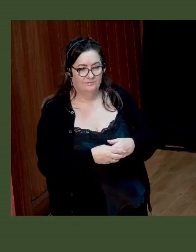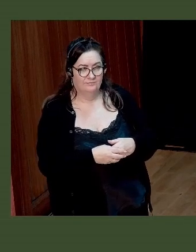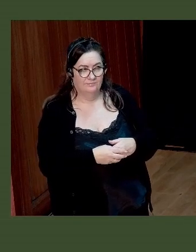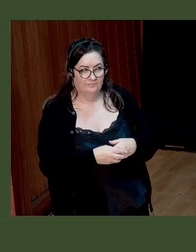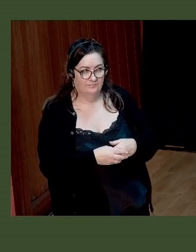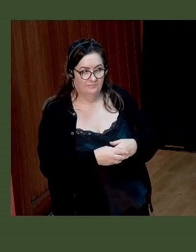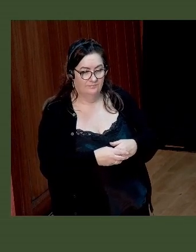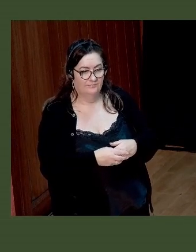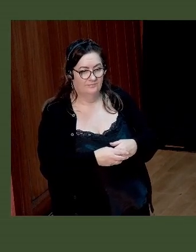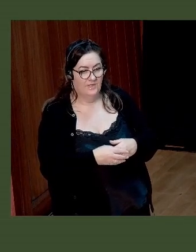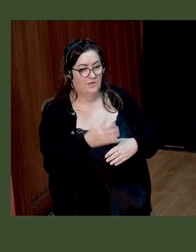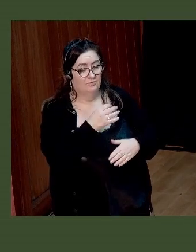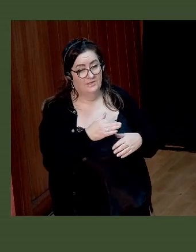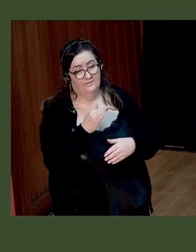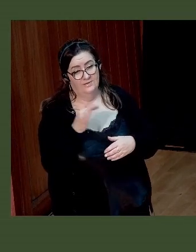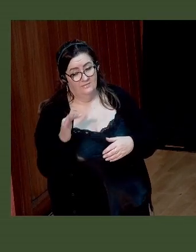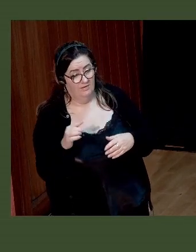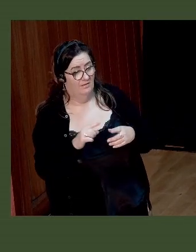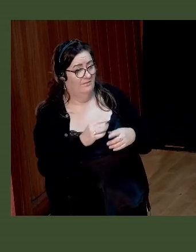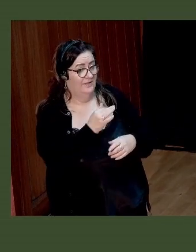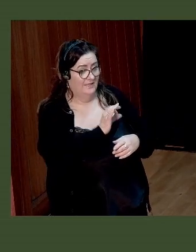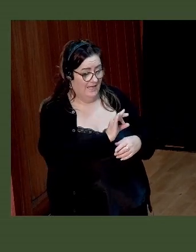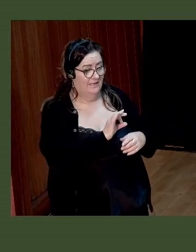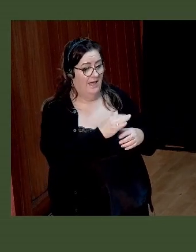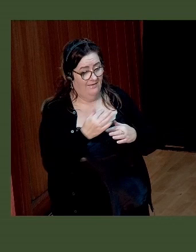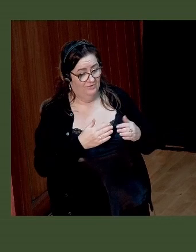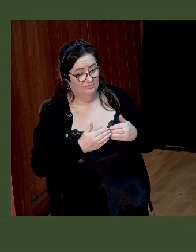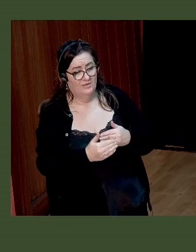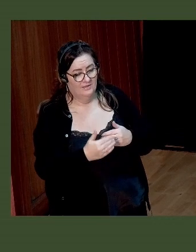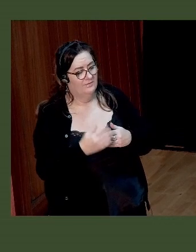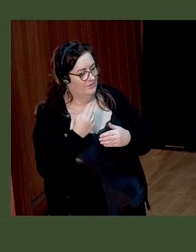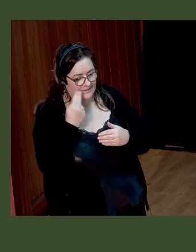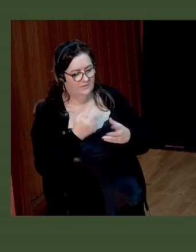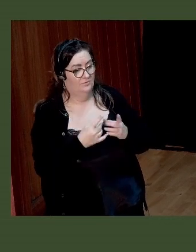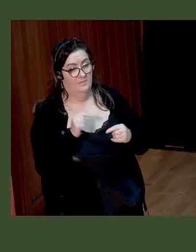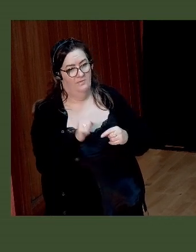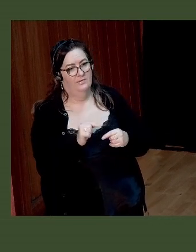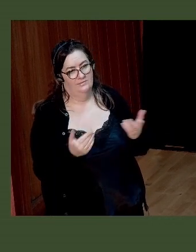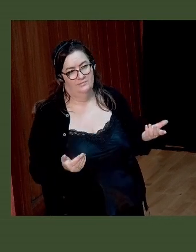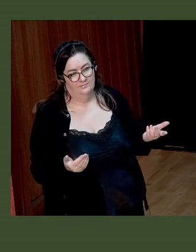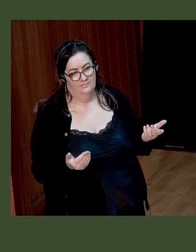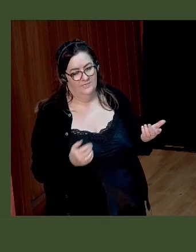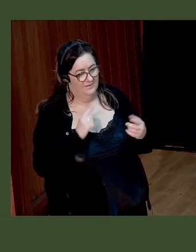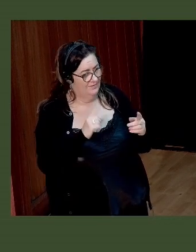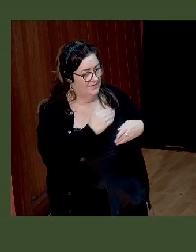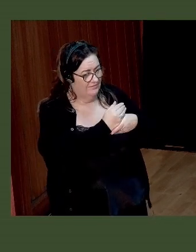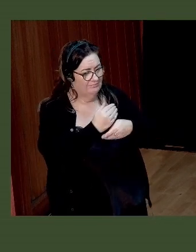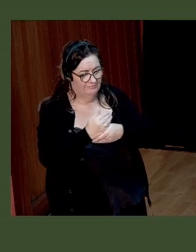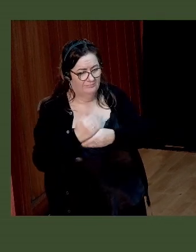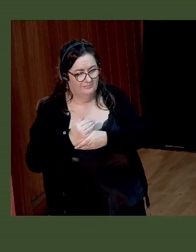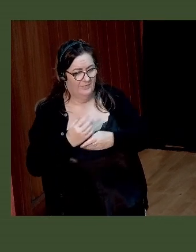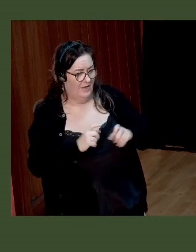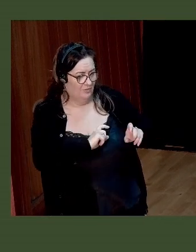It was clear that the Cumann na Gael government and the Fianna Fáil regime after them realised that there was a need to act on the various obstacles